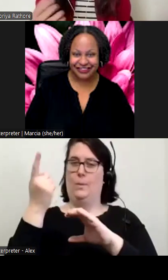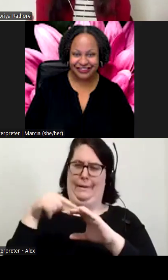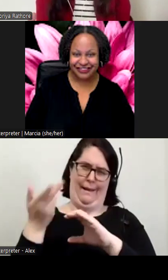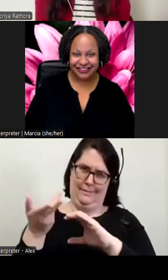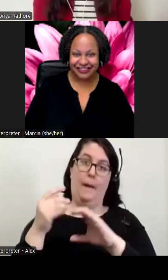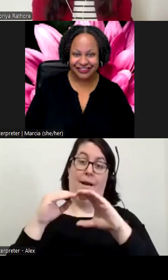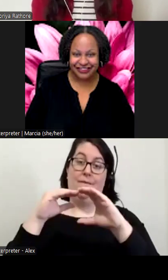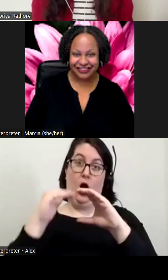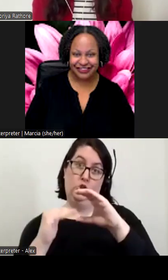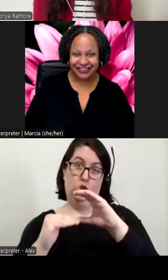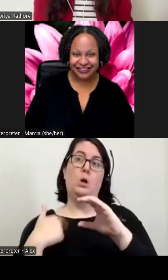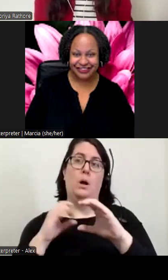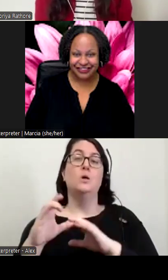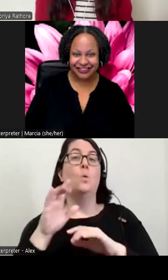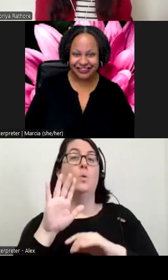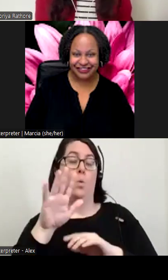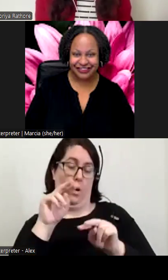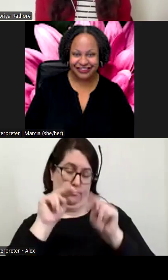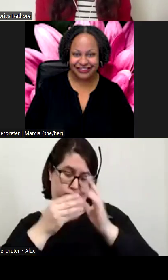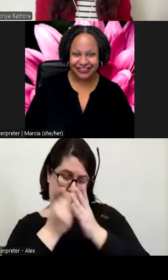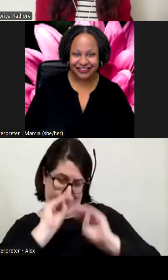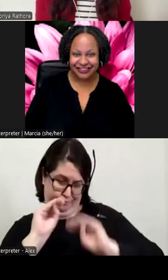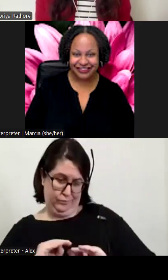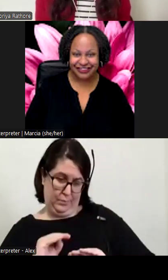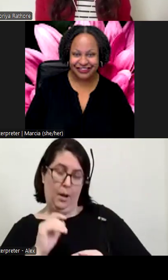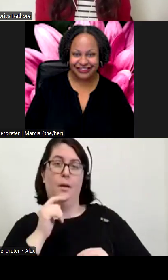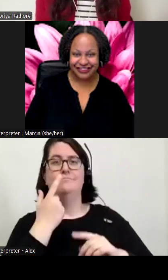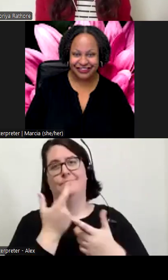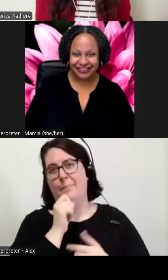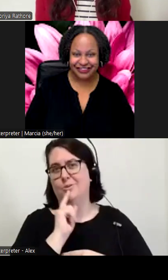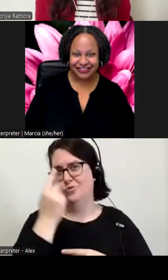sure that you're asking for a realistic amount to complete your project.